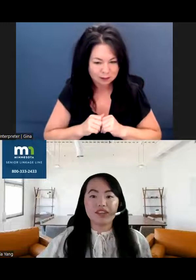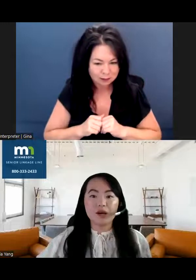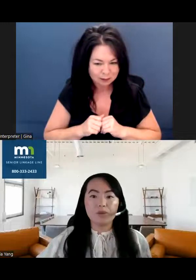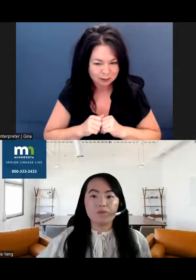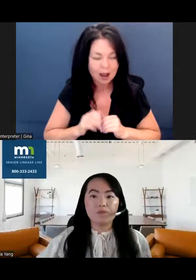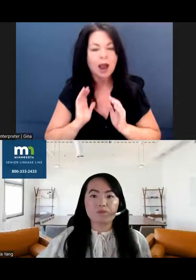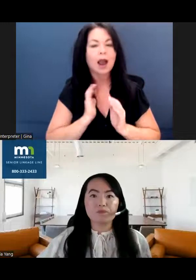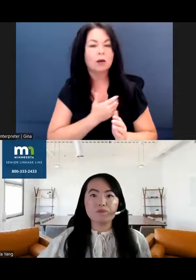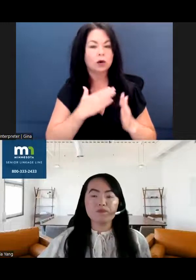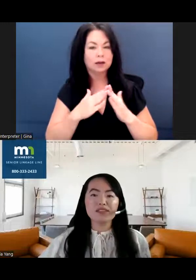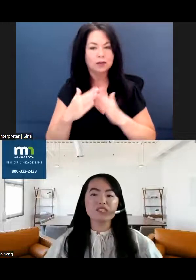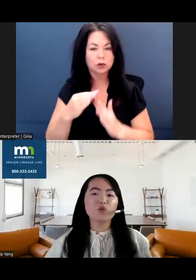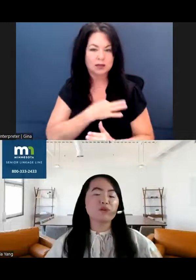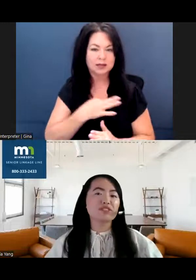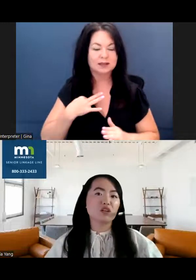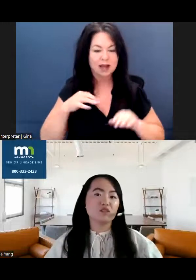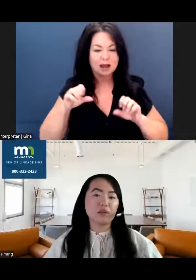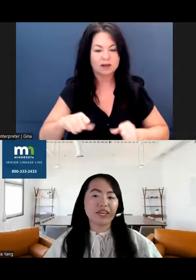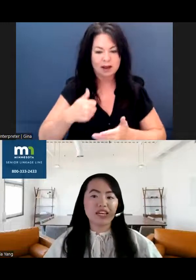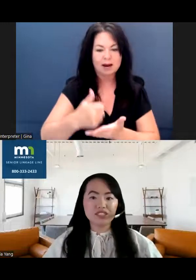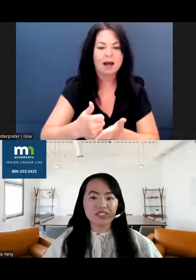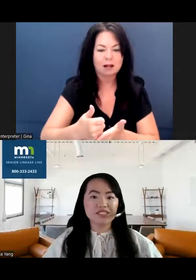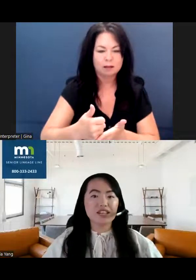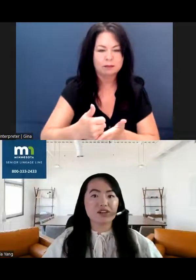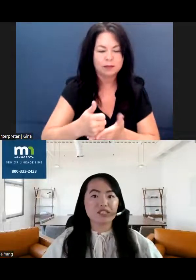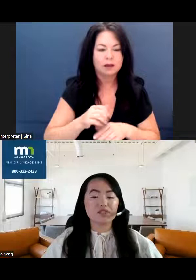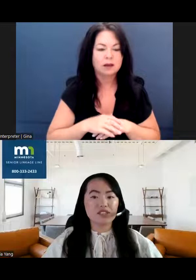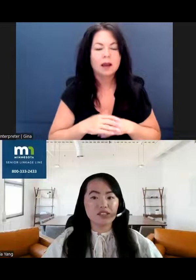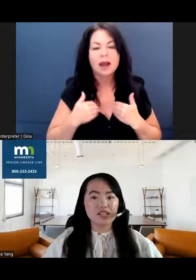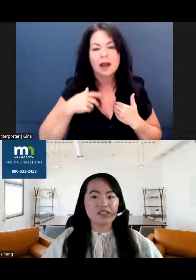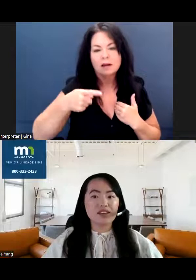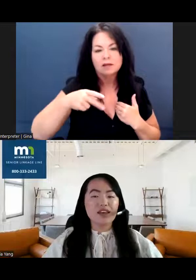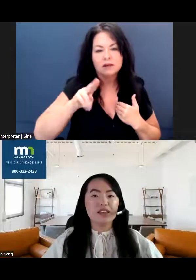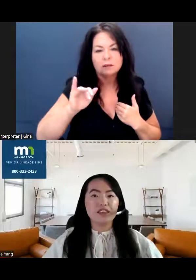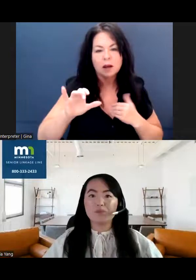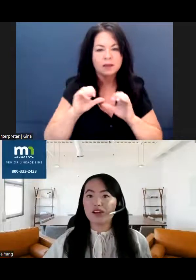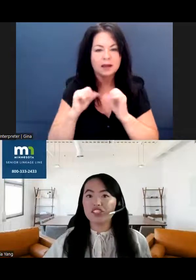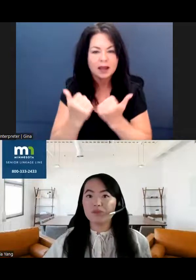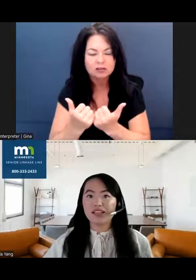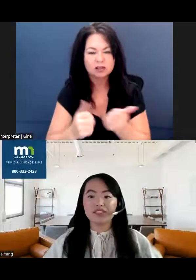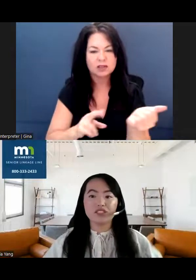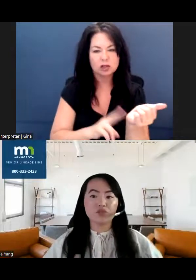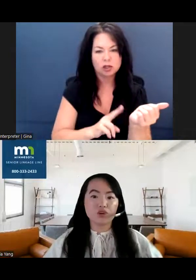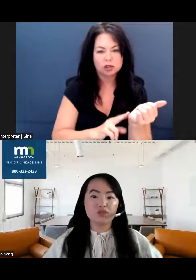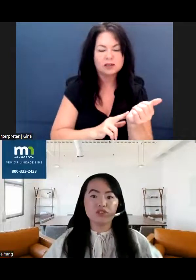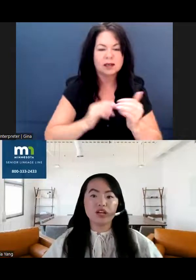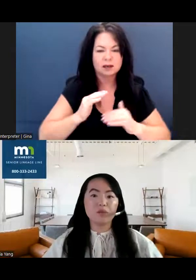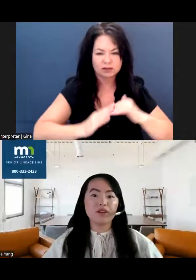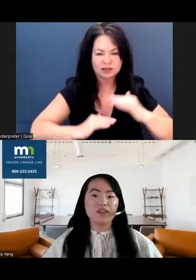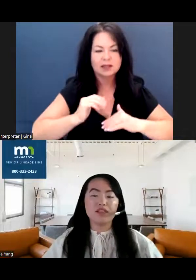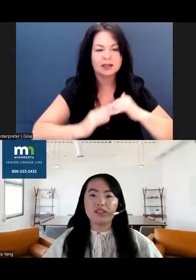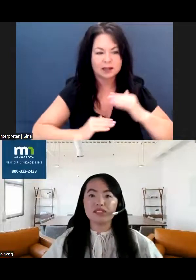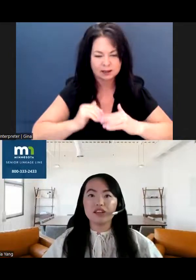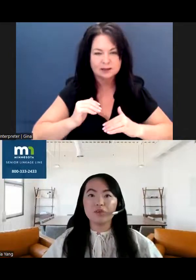staff can help. This program started with public agencies and nursing facilities, and then the partnership has since grown to